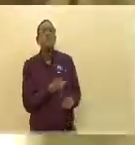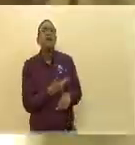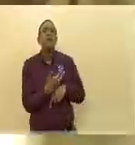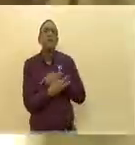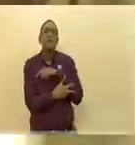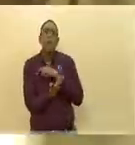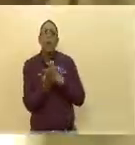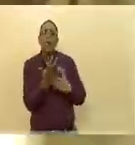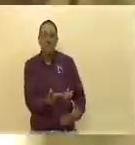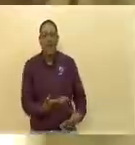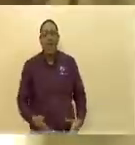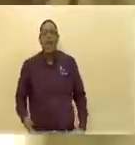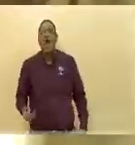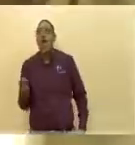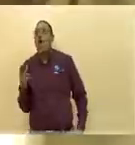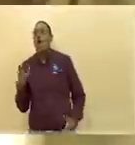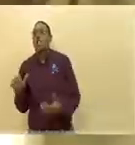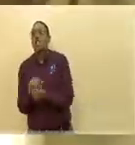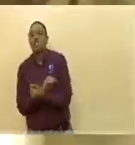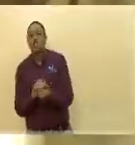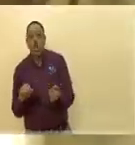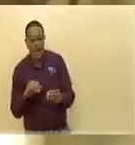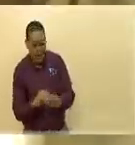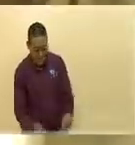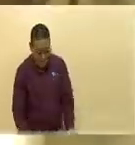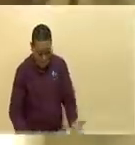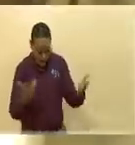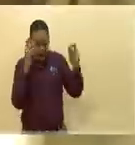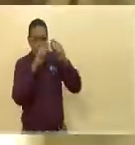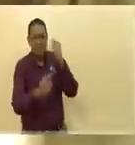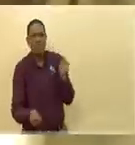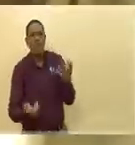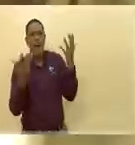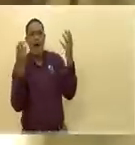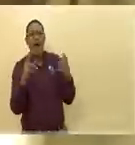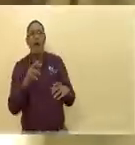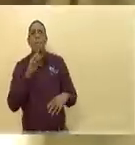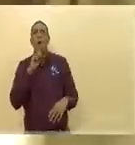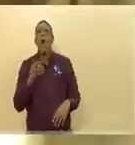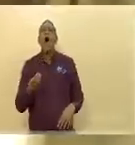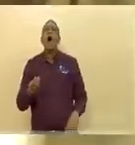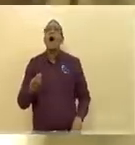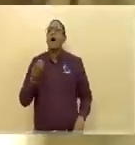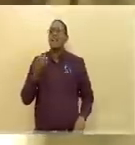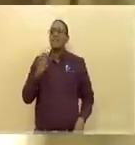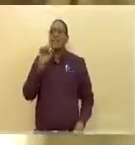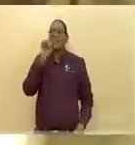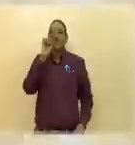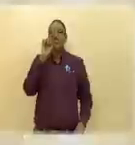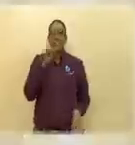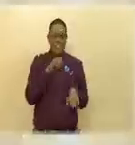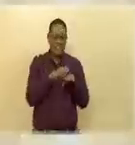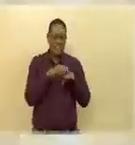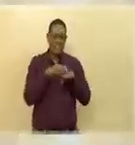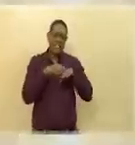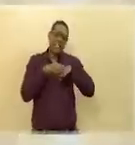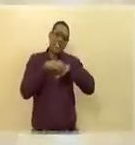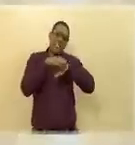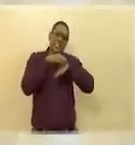stolen or destroyed in fire or being eaten by termites, so